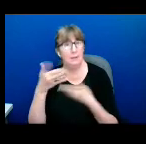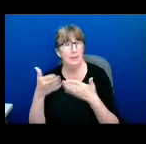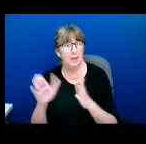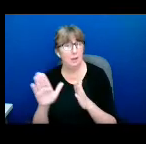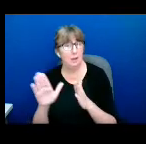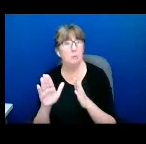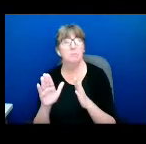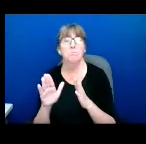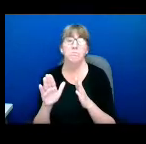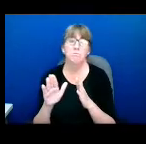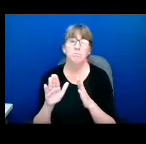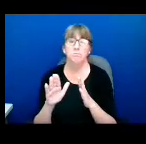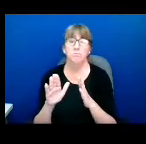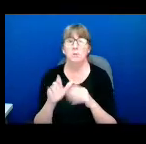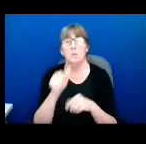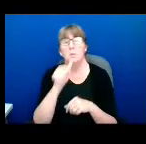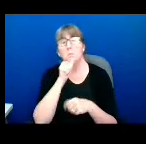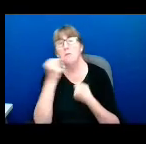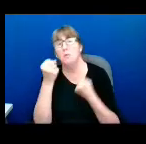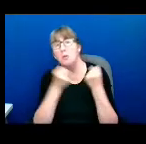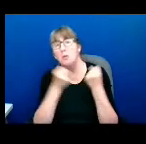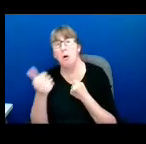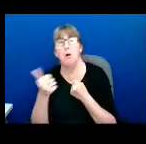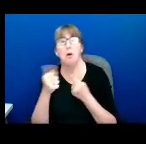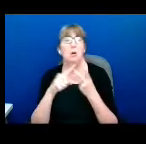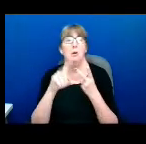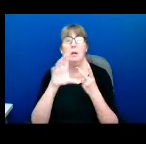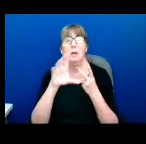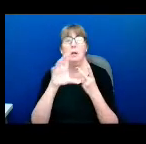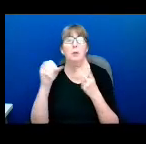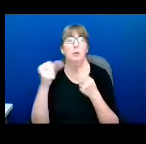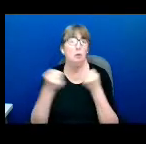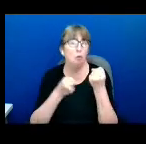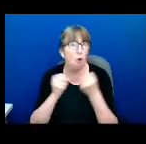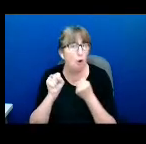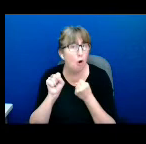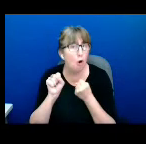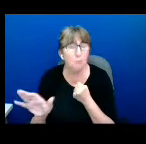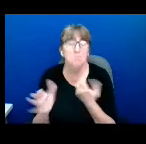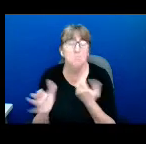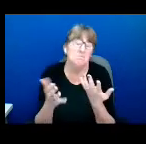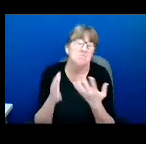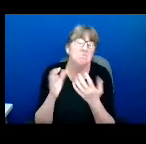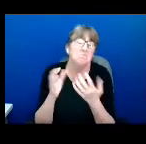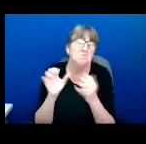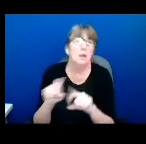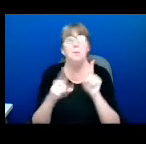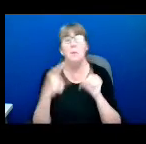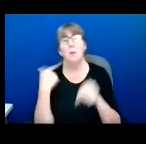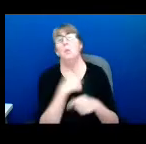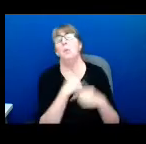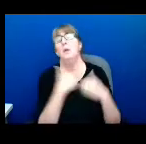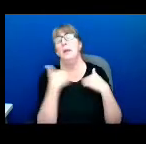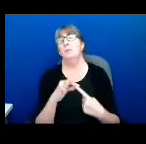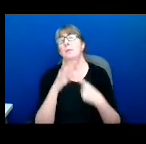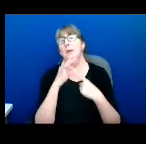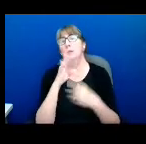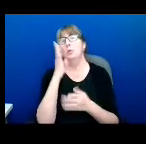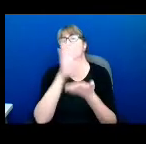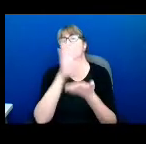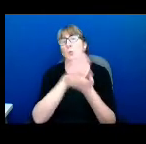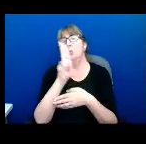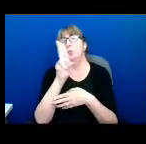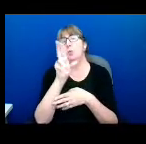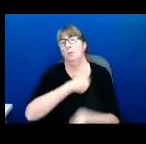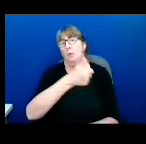county cars, that's definitely an option. But we have designated school bus routes for those.